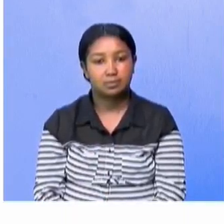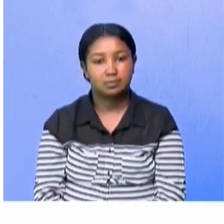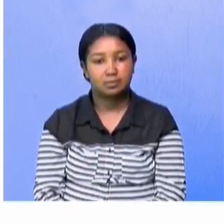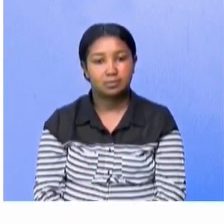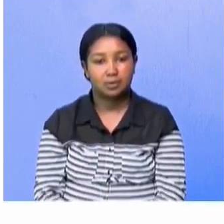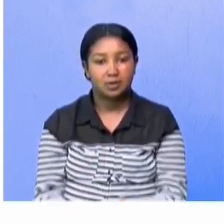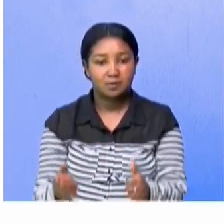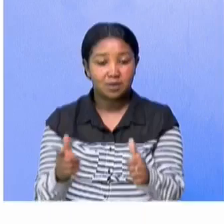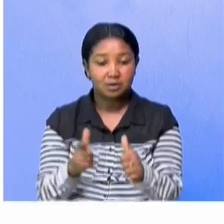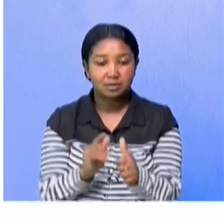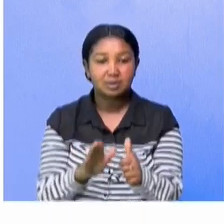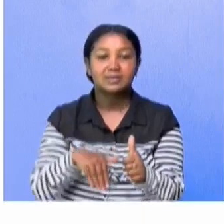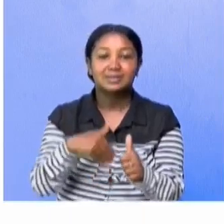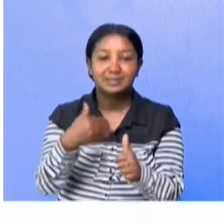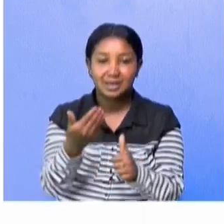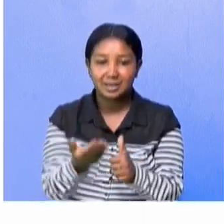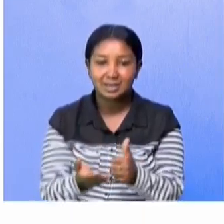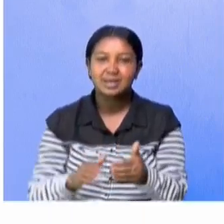next,